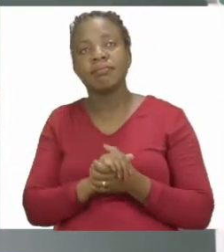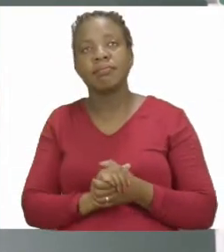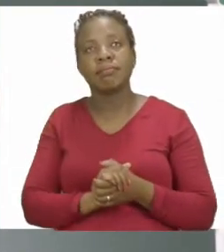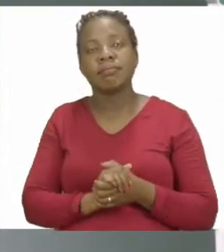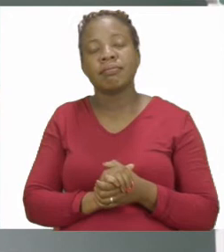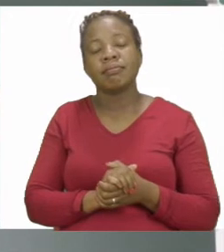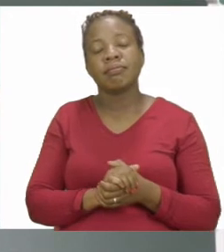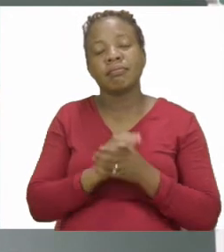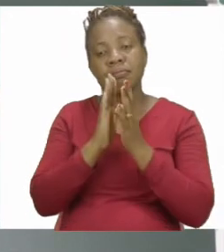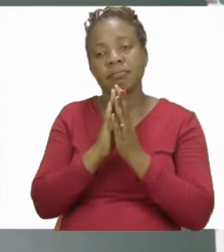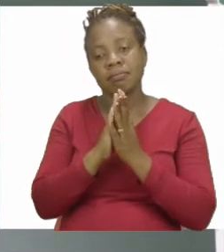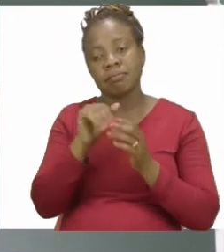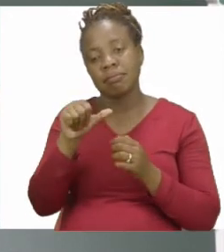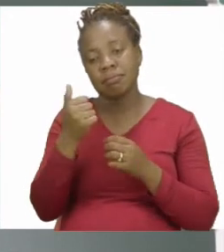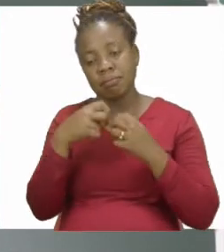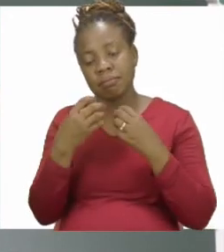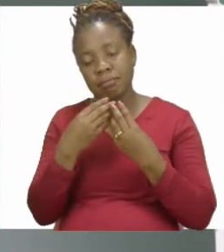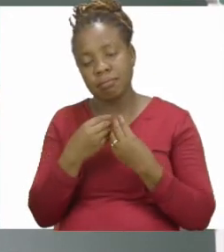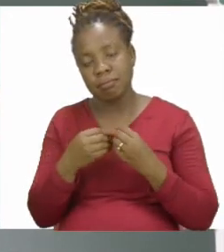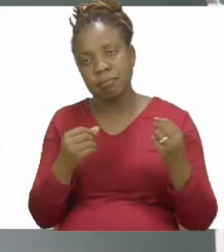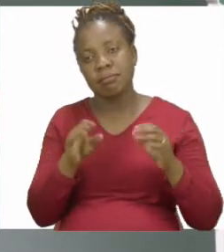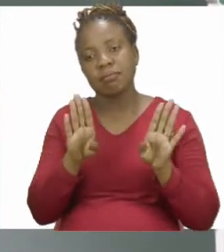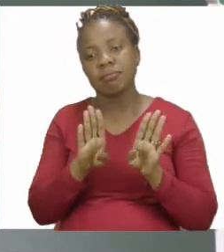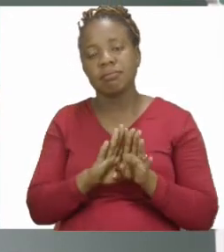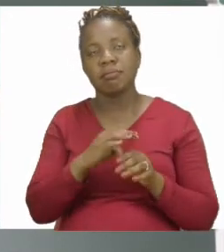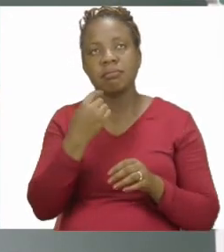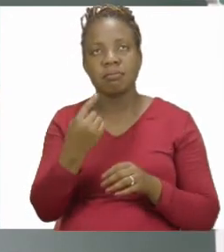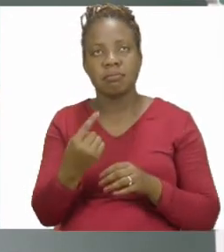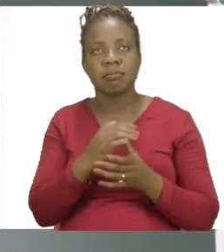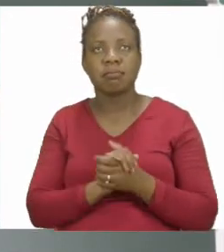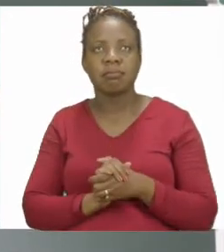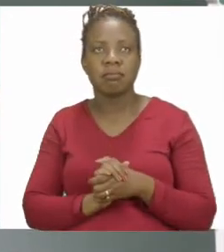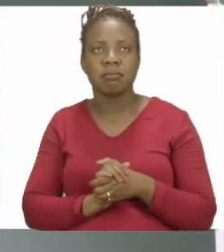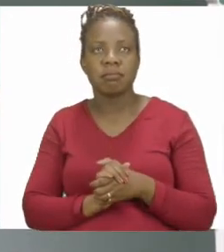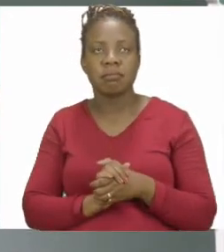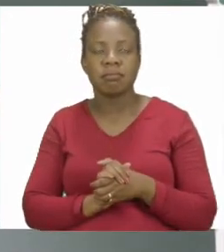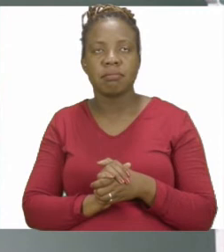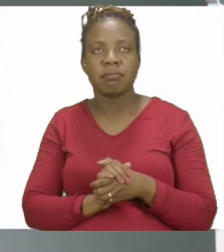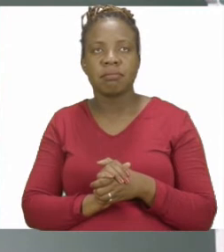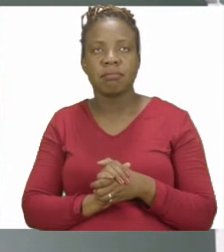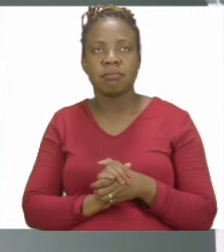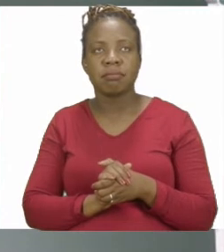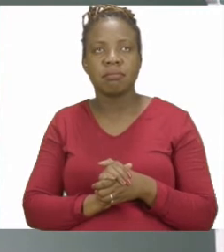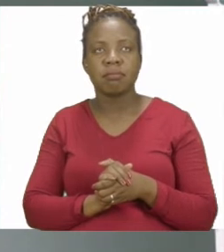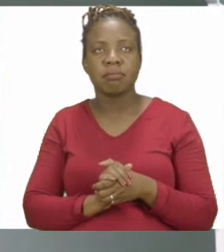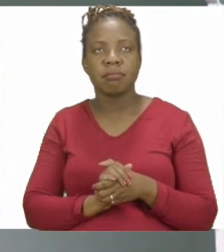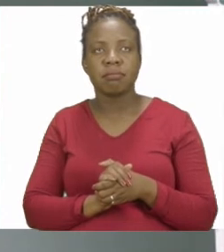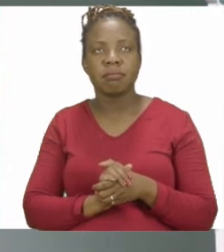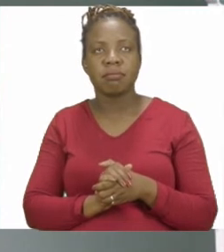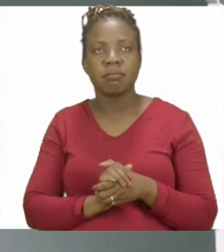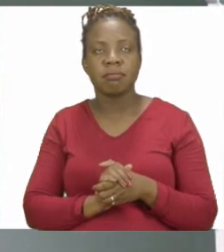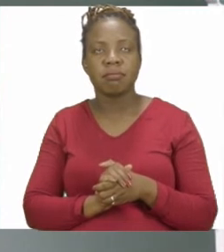to solve all these word sums or problems. Now before you go ahead, with